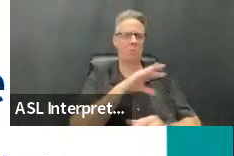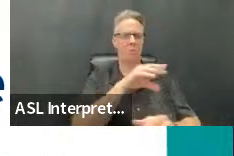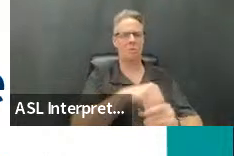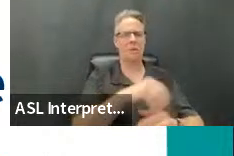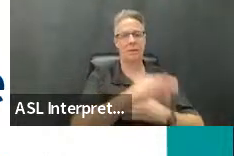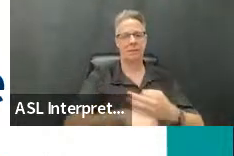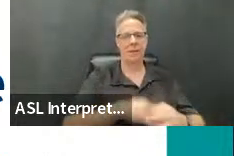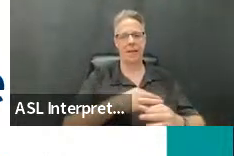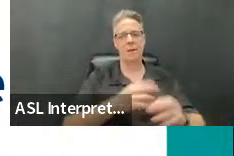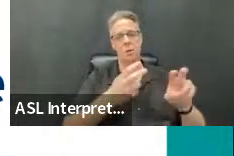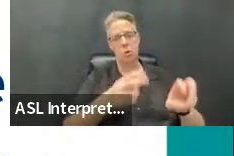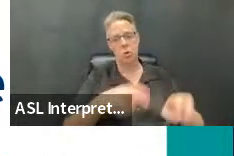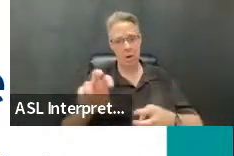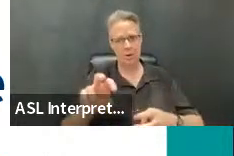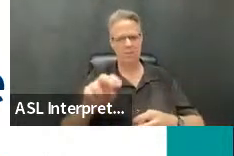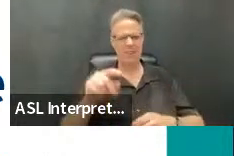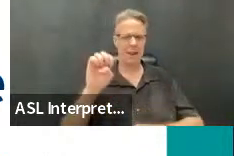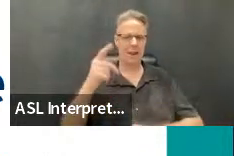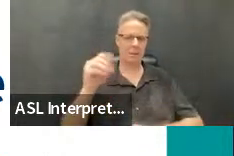making a transfer at Expo.